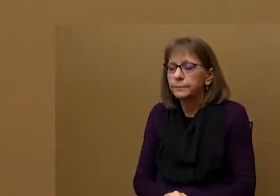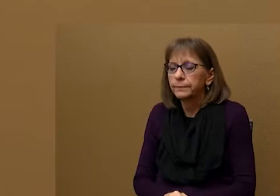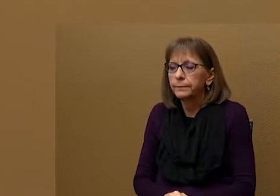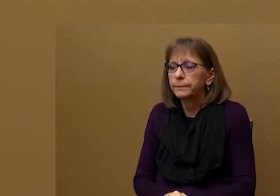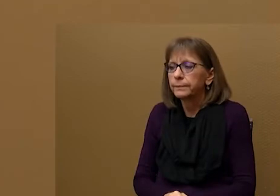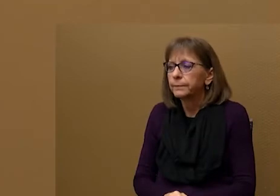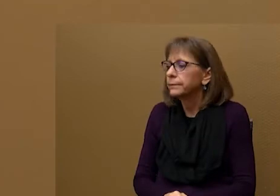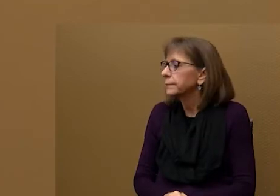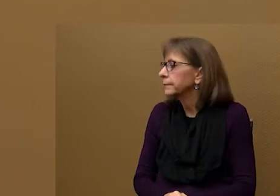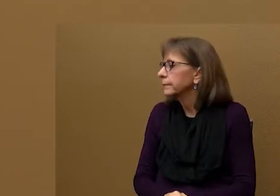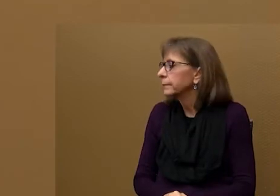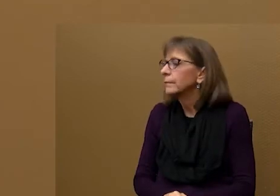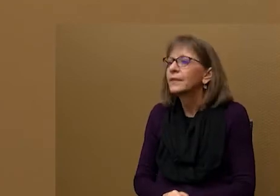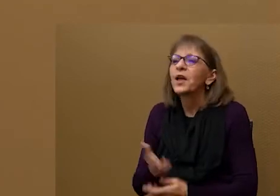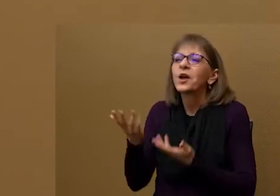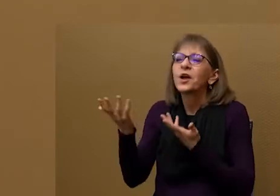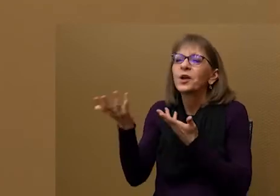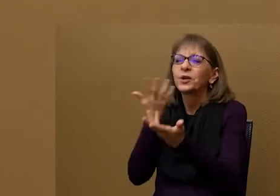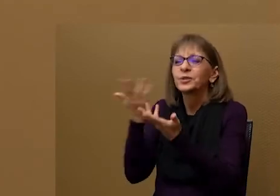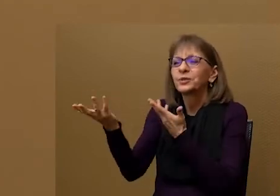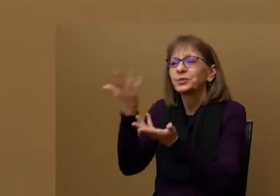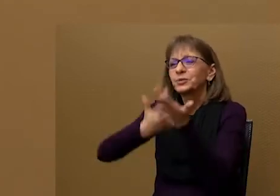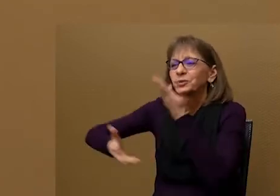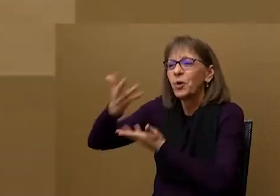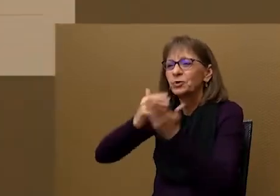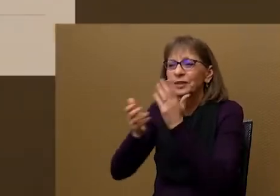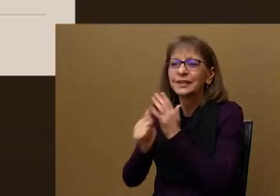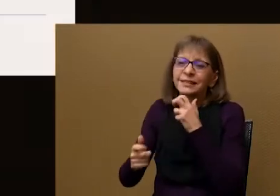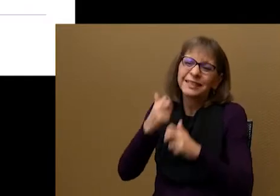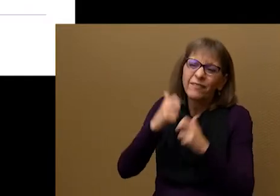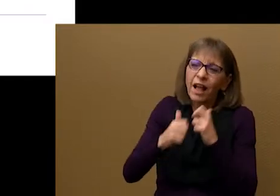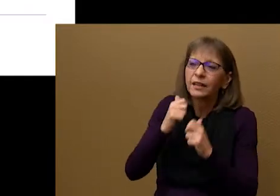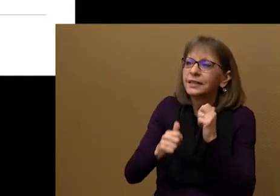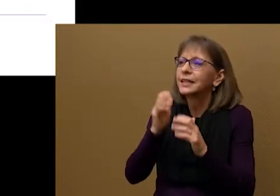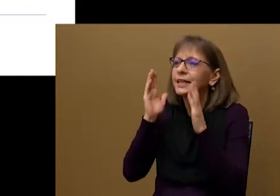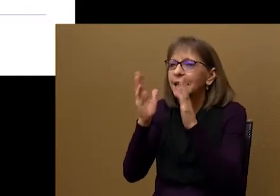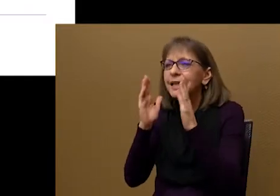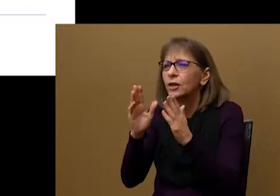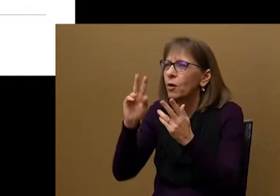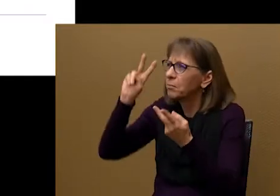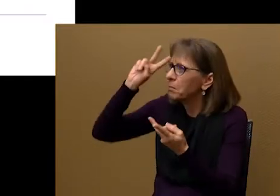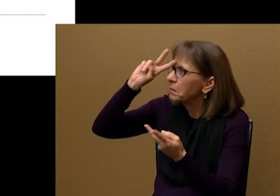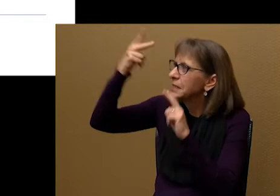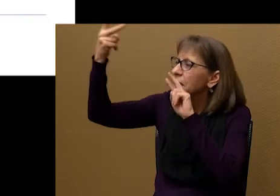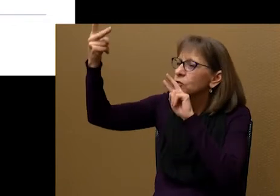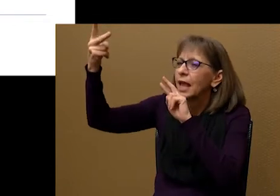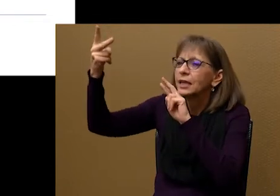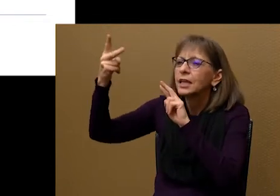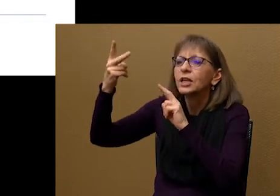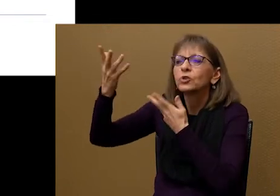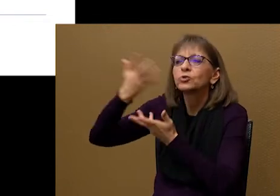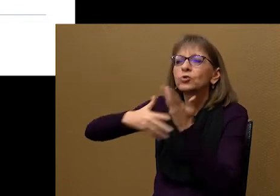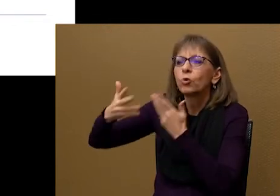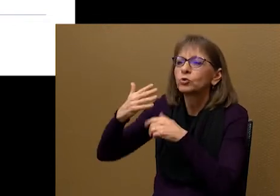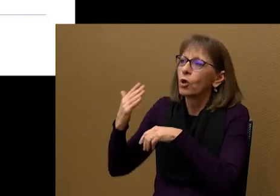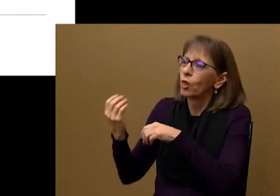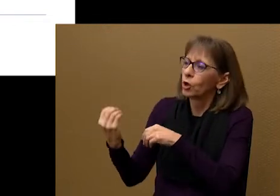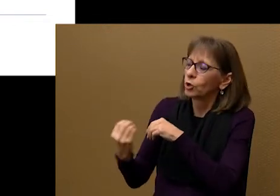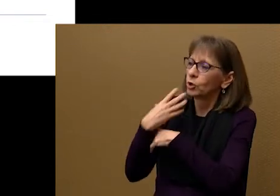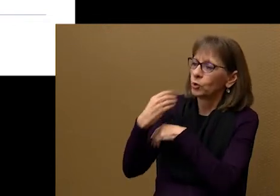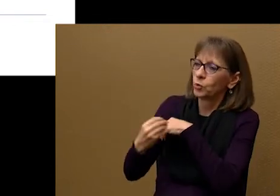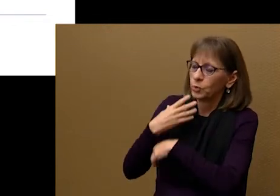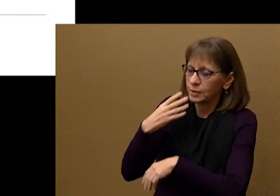classroom anyway? Sure. Social skills. difficulty attending to or misreading